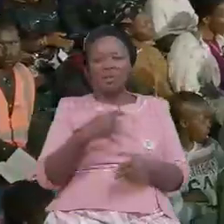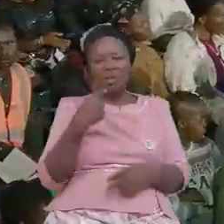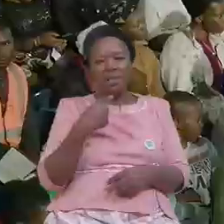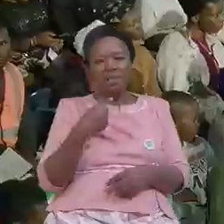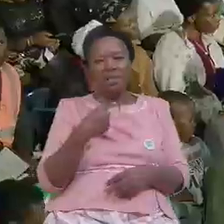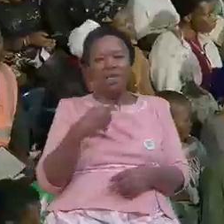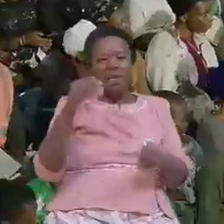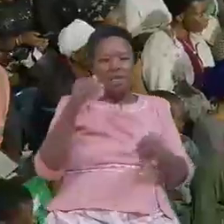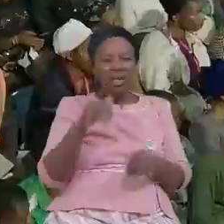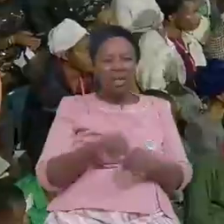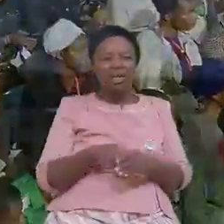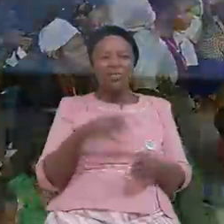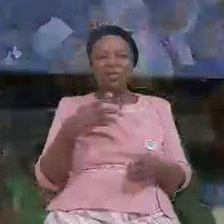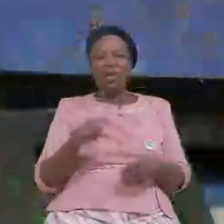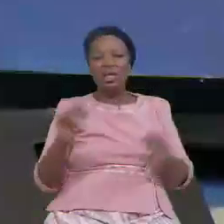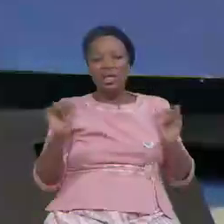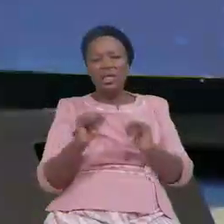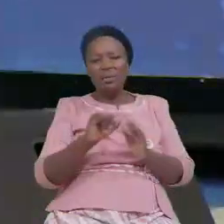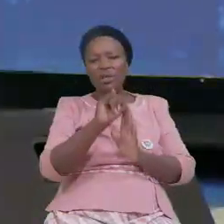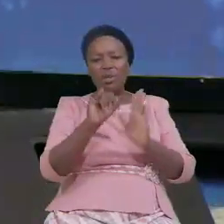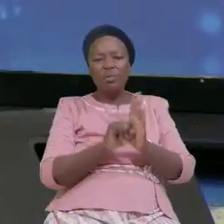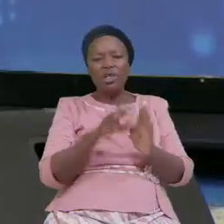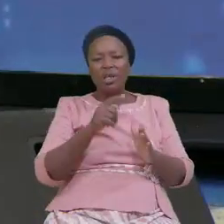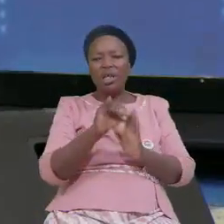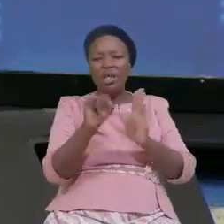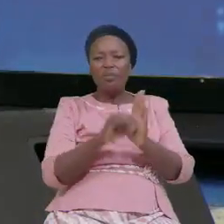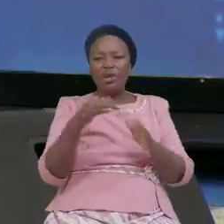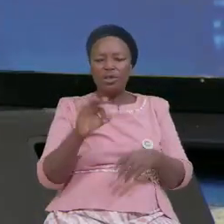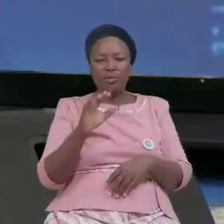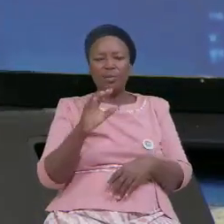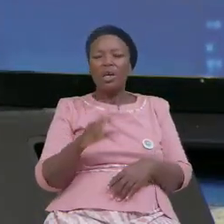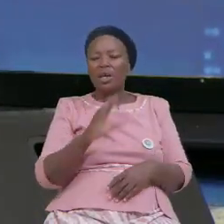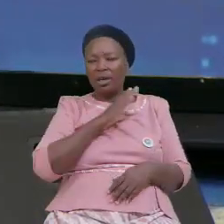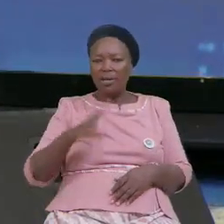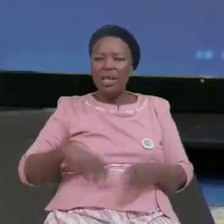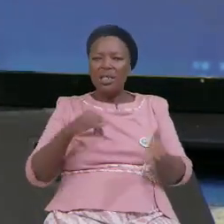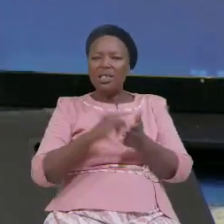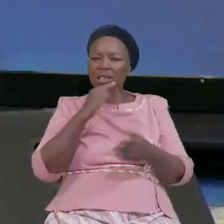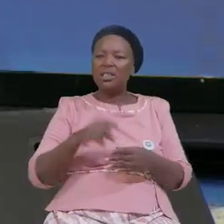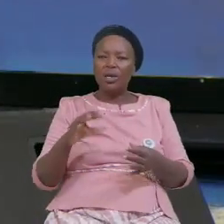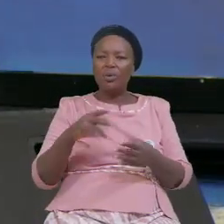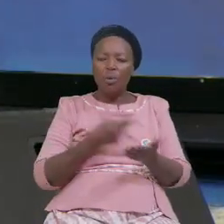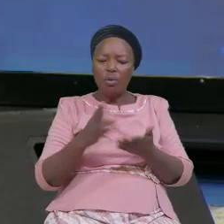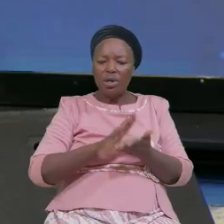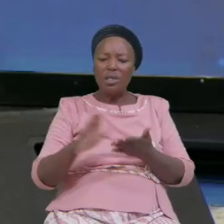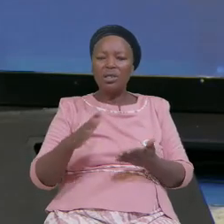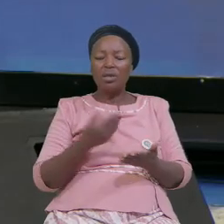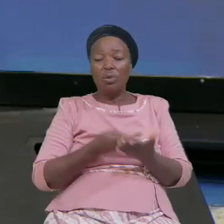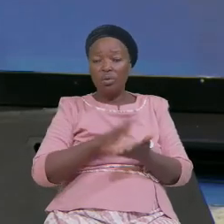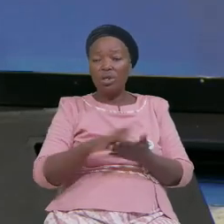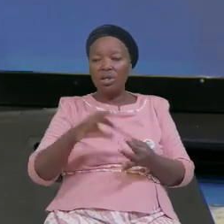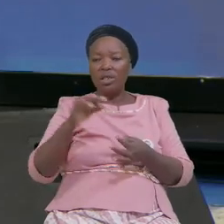the same image, the image of Christ. It is the Holy Spirit in us